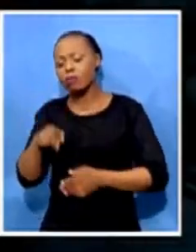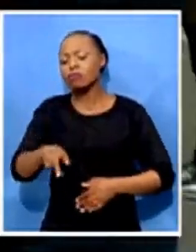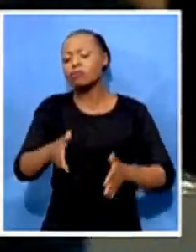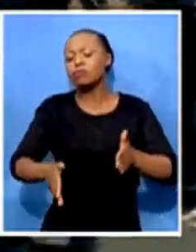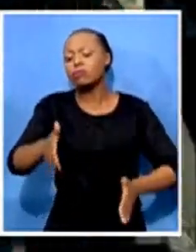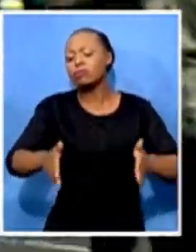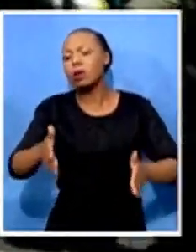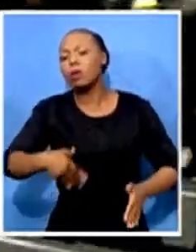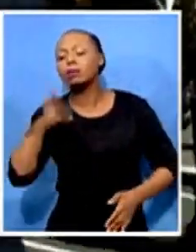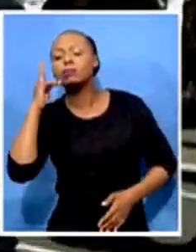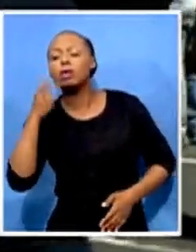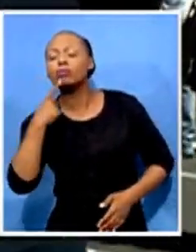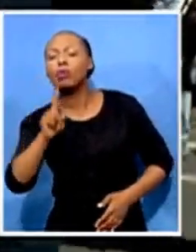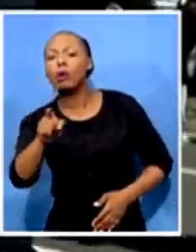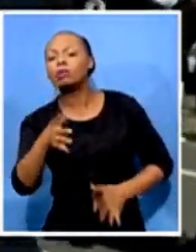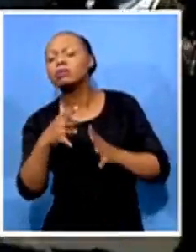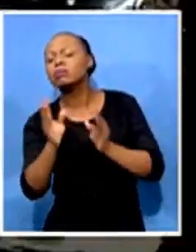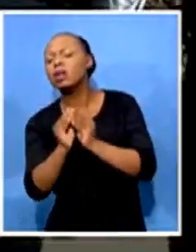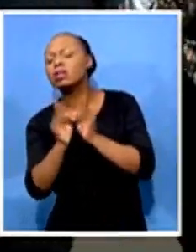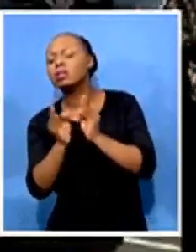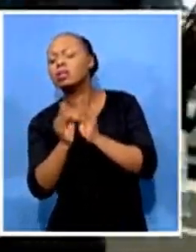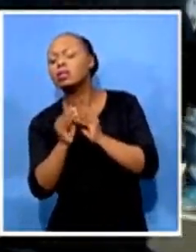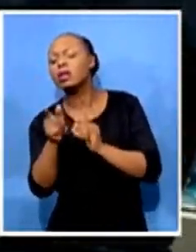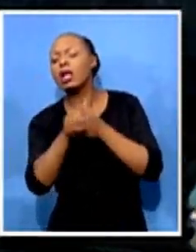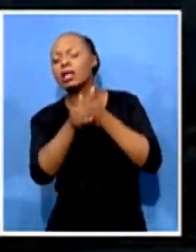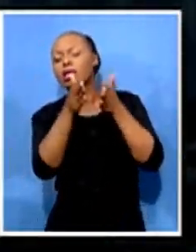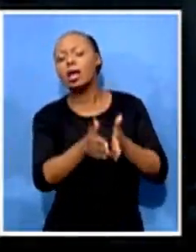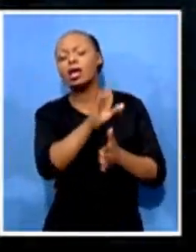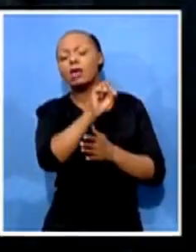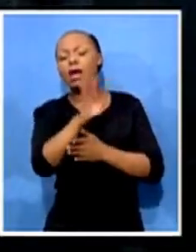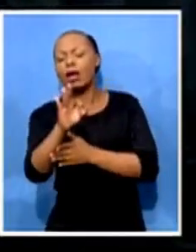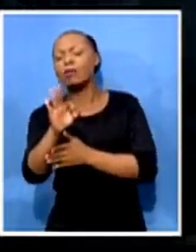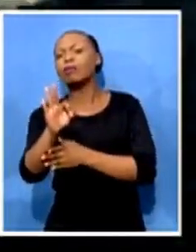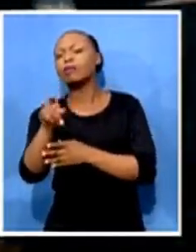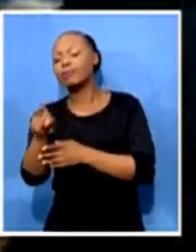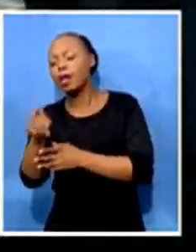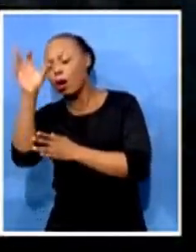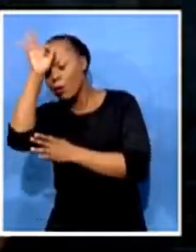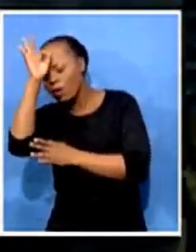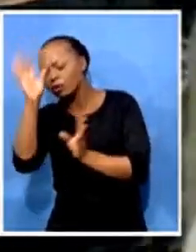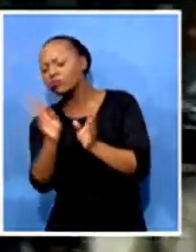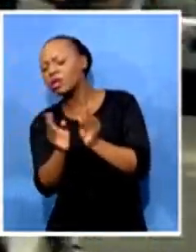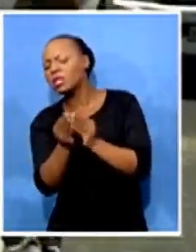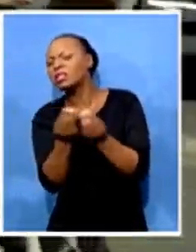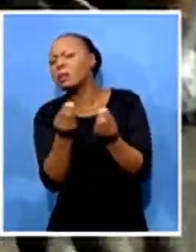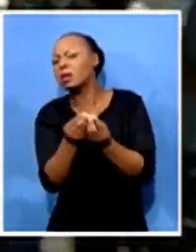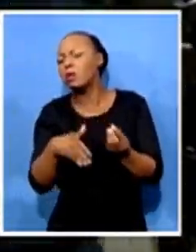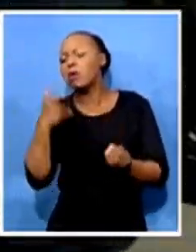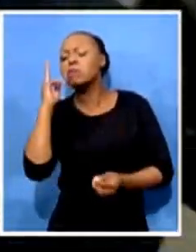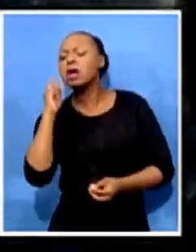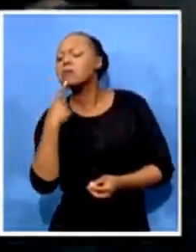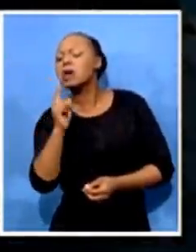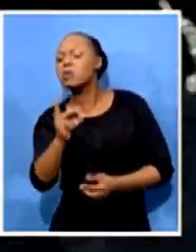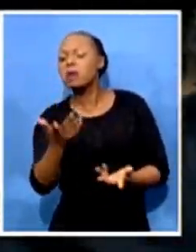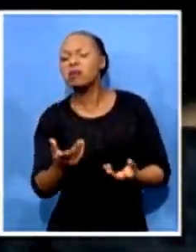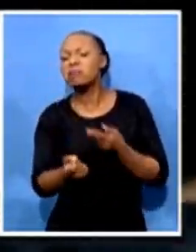with some of the leadership of the EFF, as well as the police. And I'll try and get the microphone in there so that we can hear exactly what they are saying